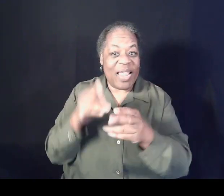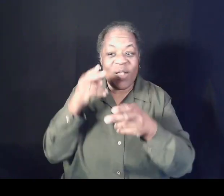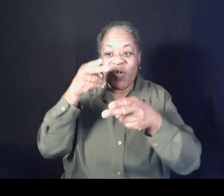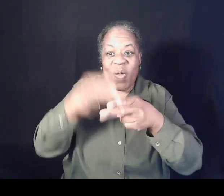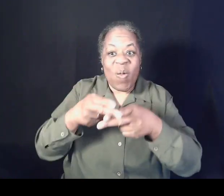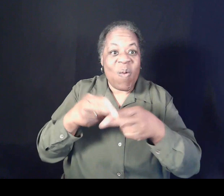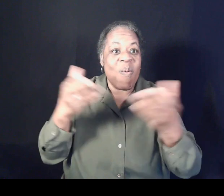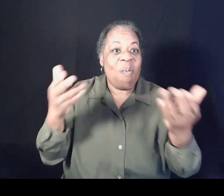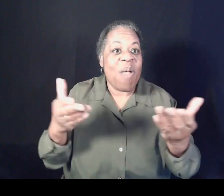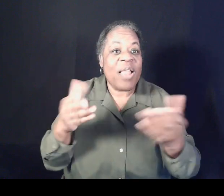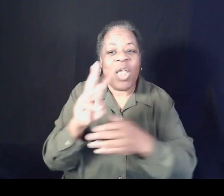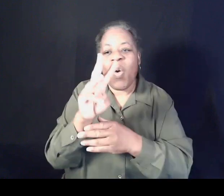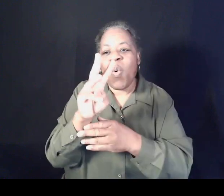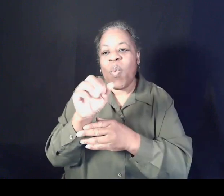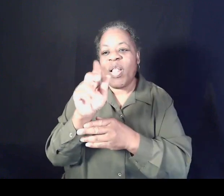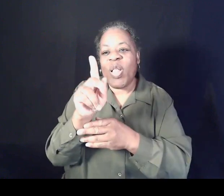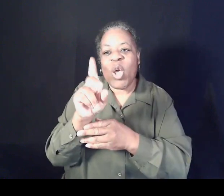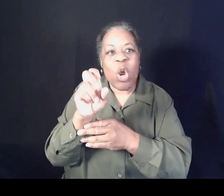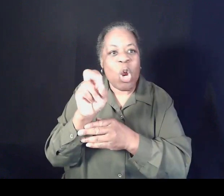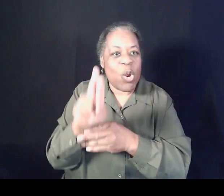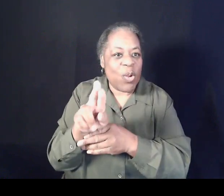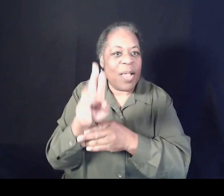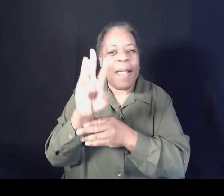Meetings. Meetings with a Y.